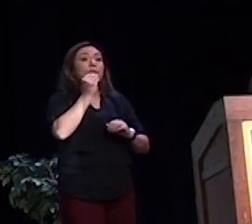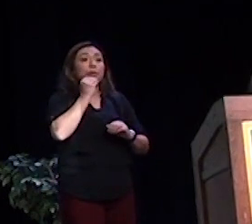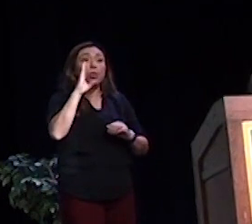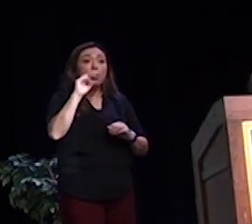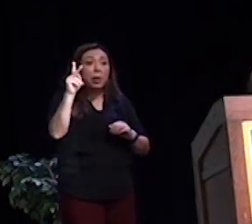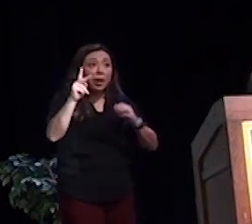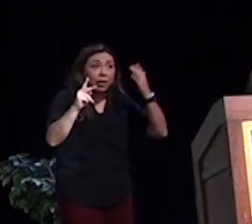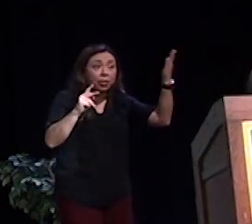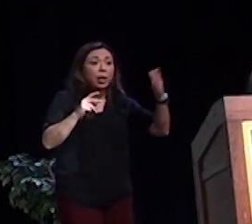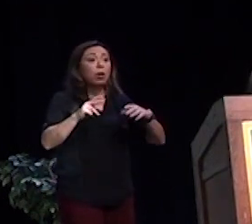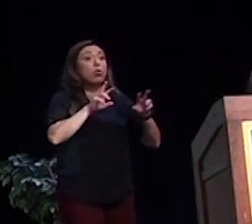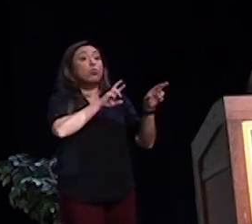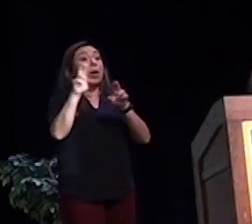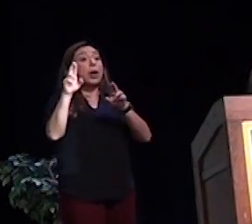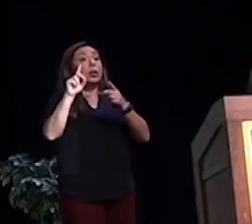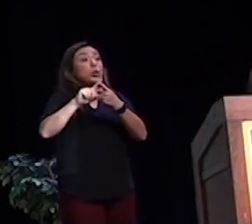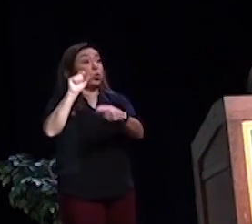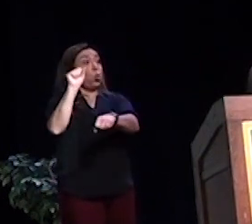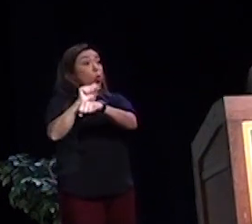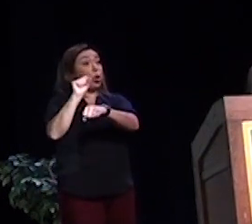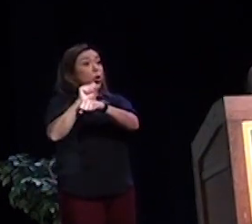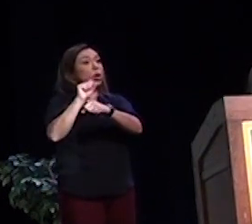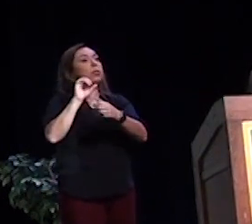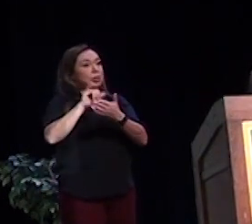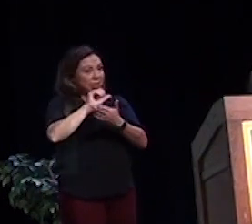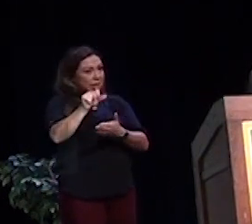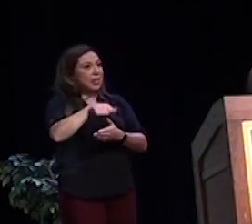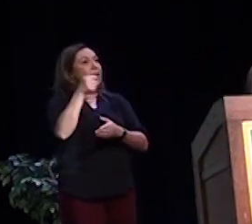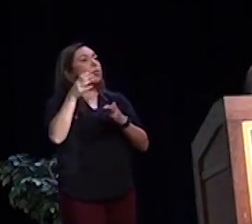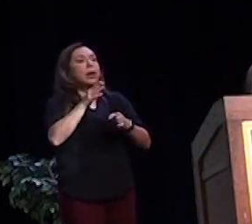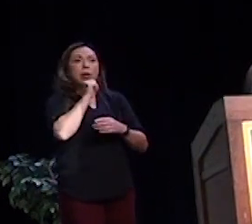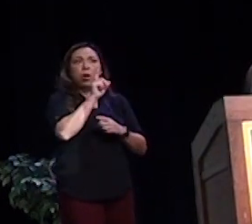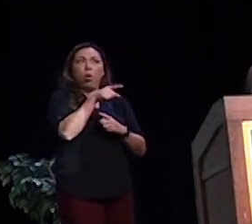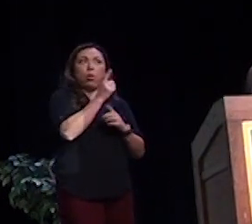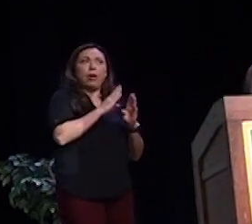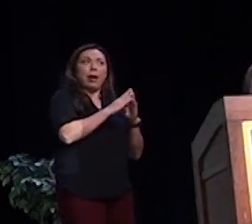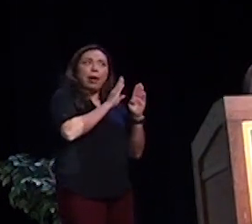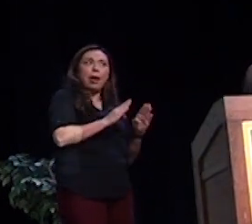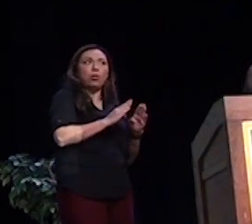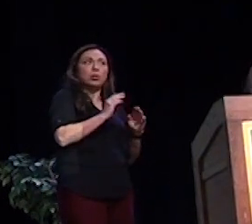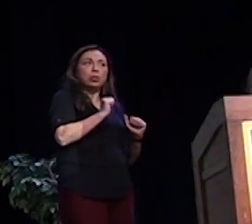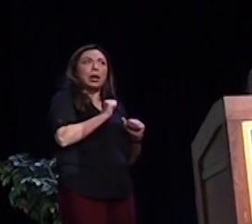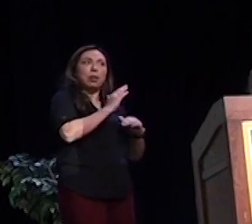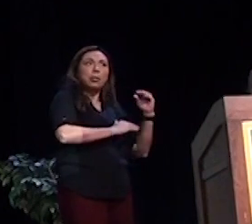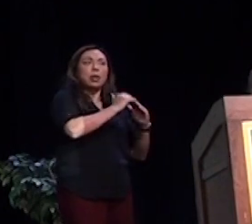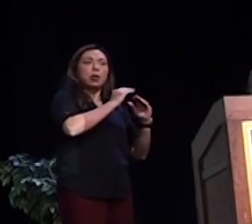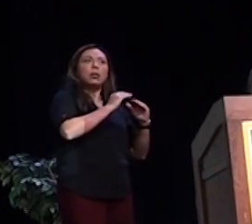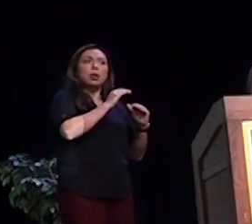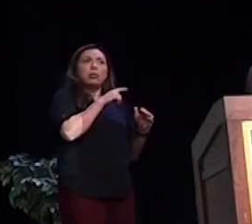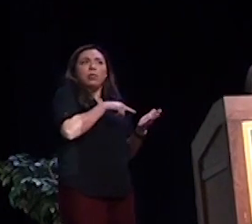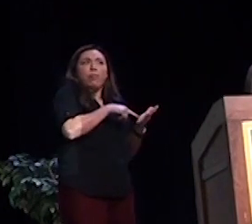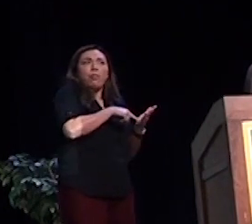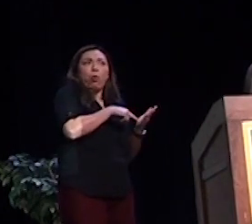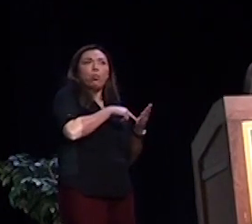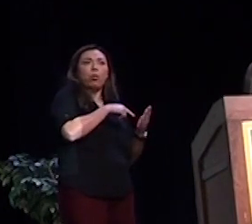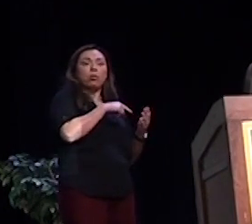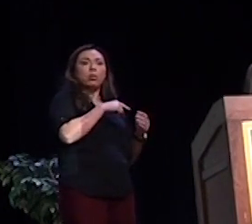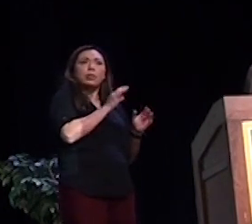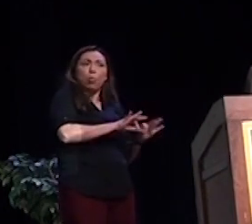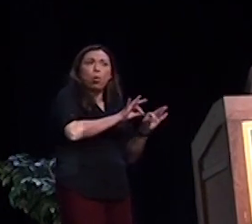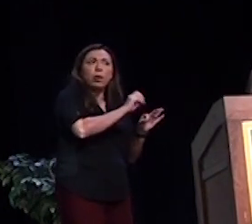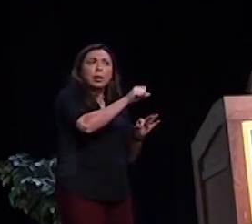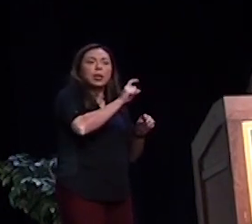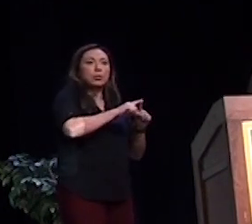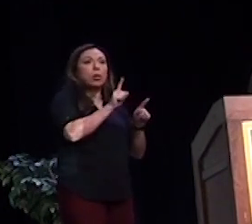Food Bank, Ready to Work, that's another shift strategy, not just building homes that are deeply affordable, which is extremely important, but